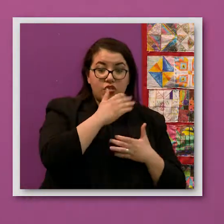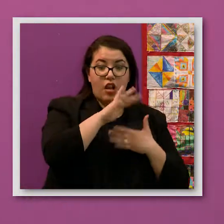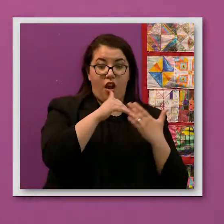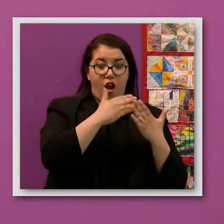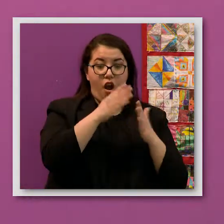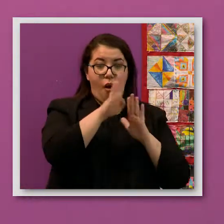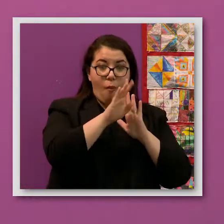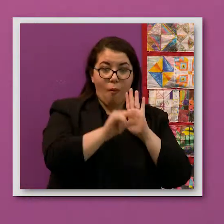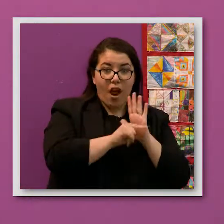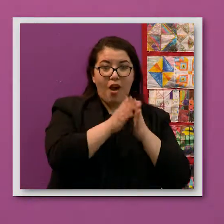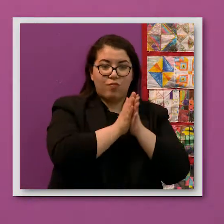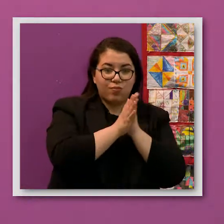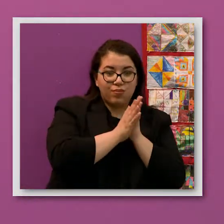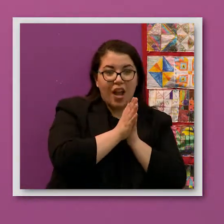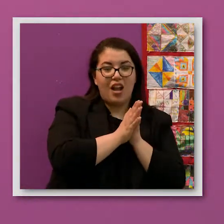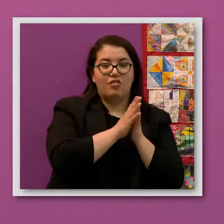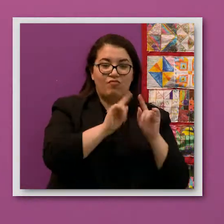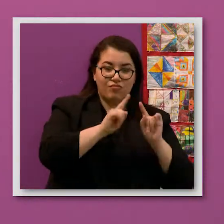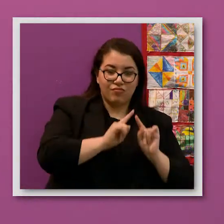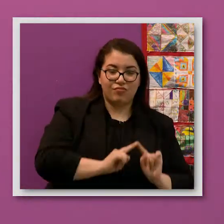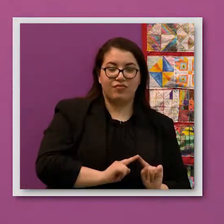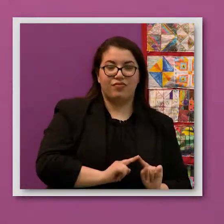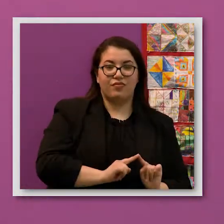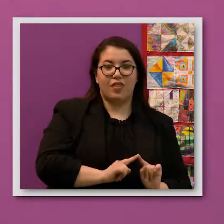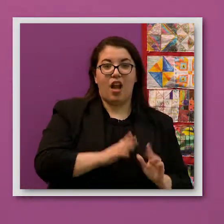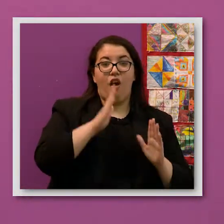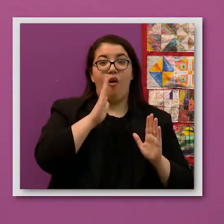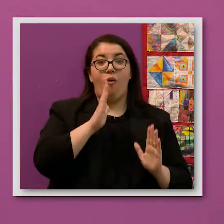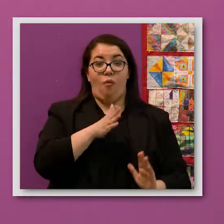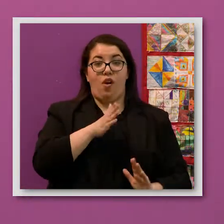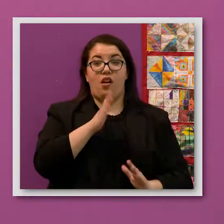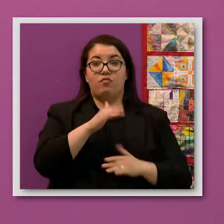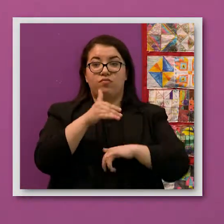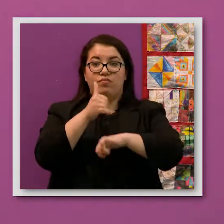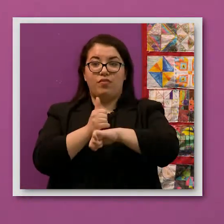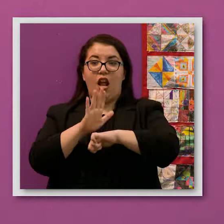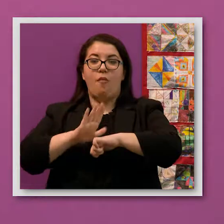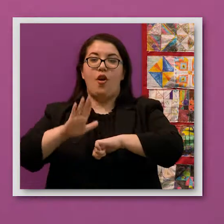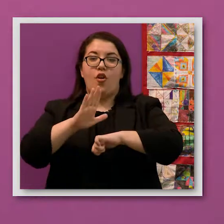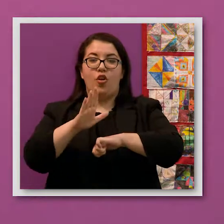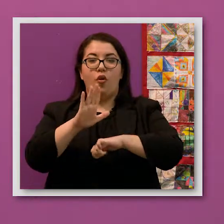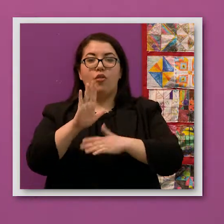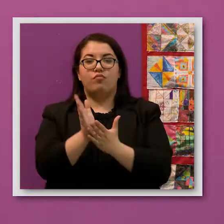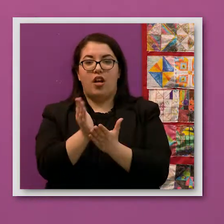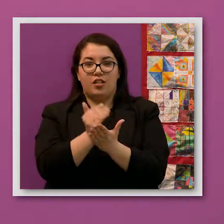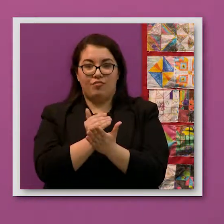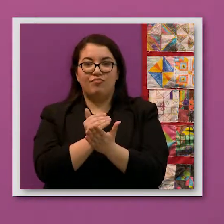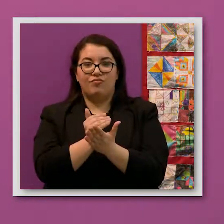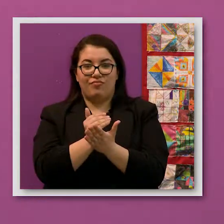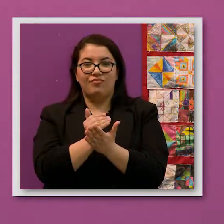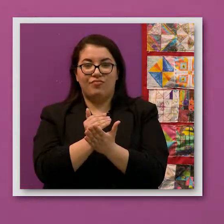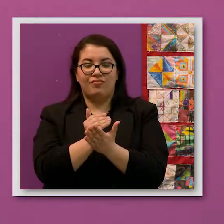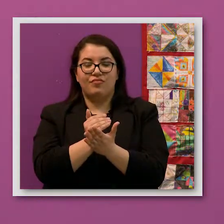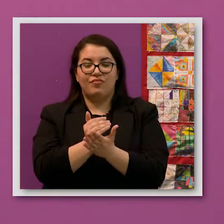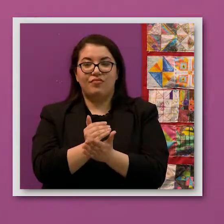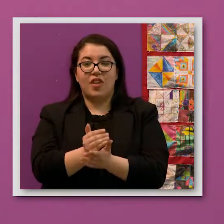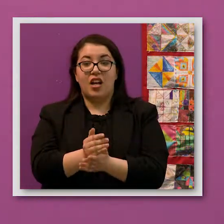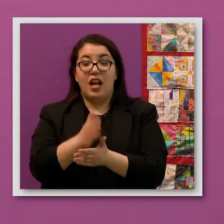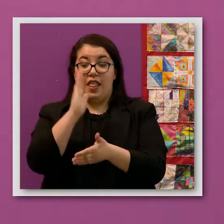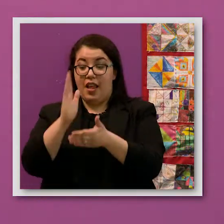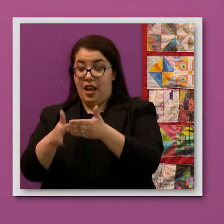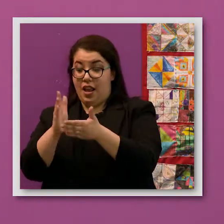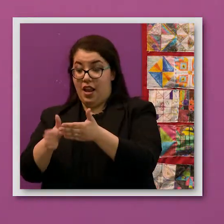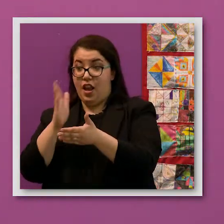and passions and needs, how you will be able to balance your budget. And then we will come together at the